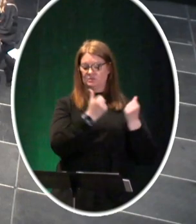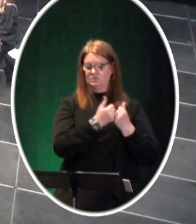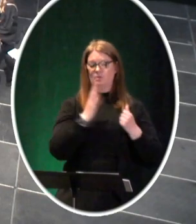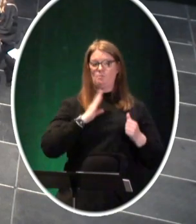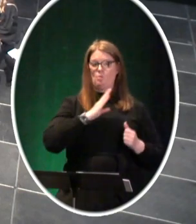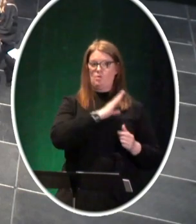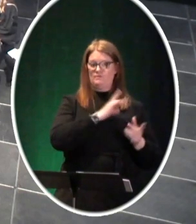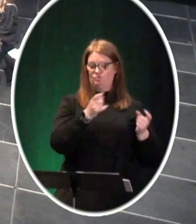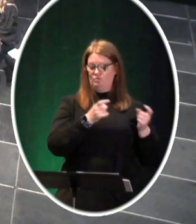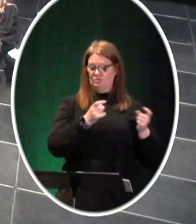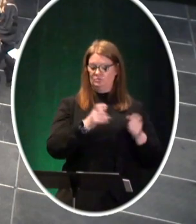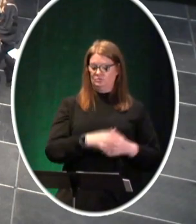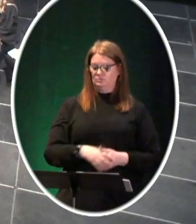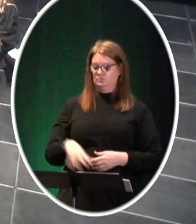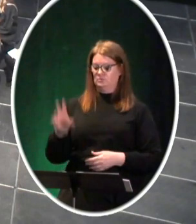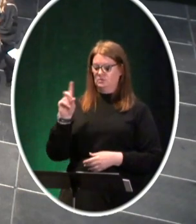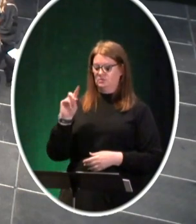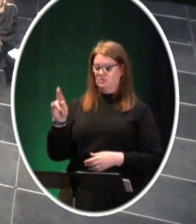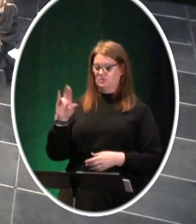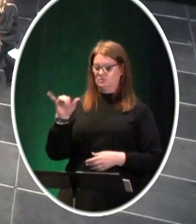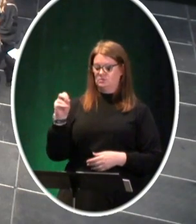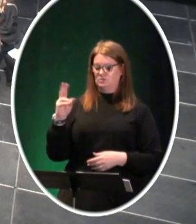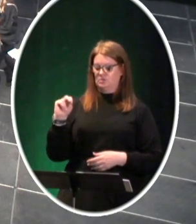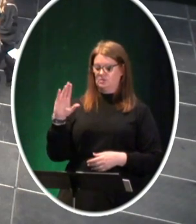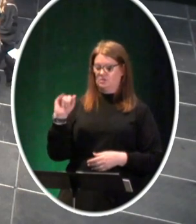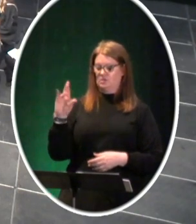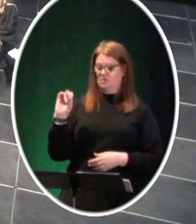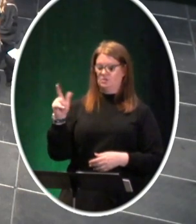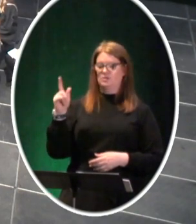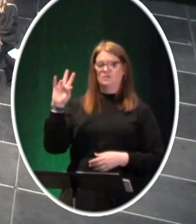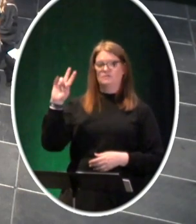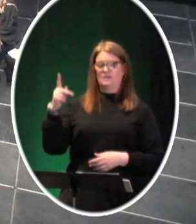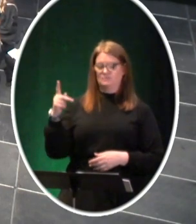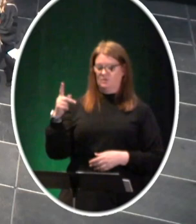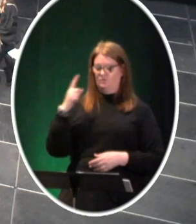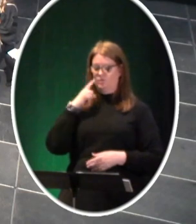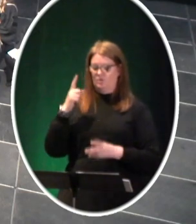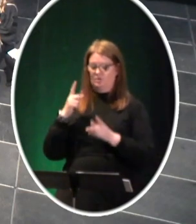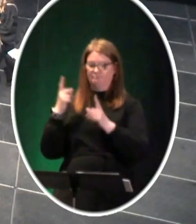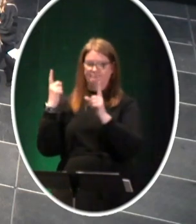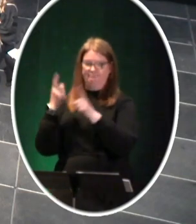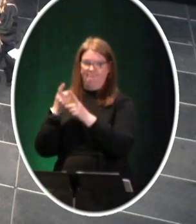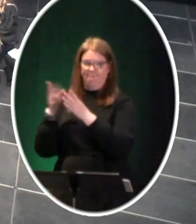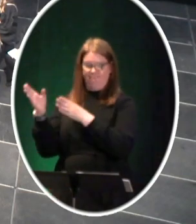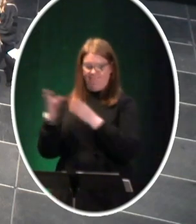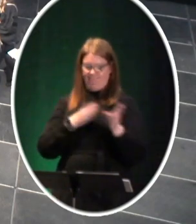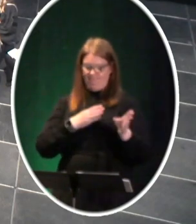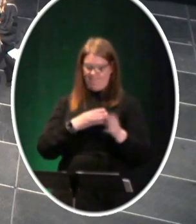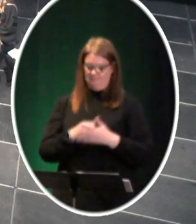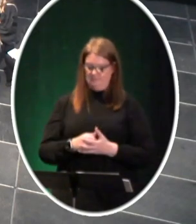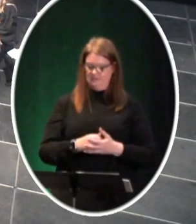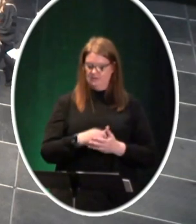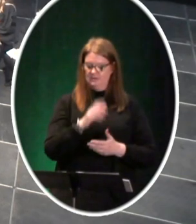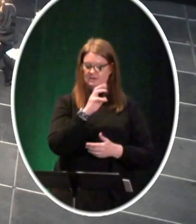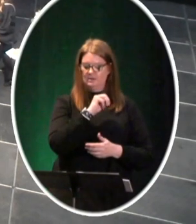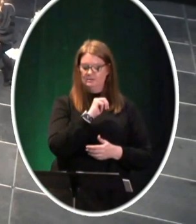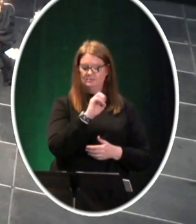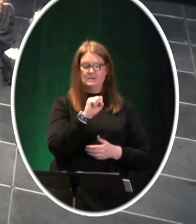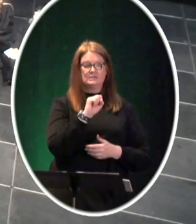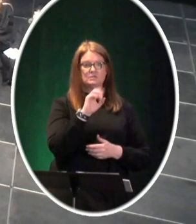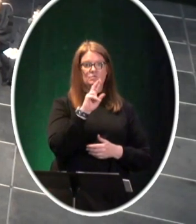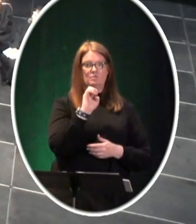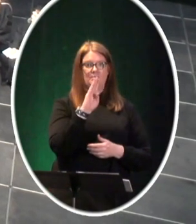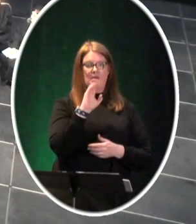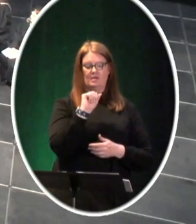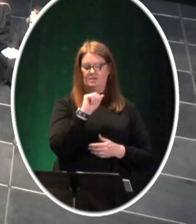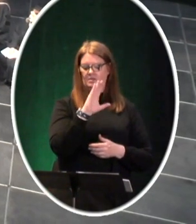Directors. Dr. John Carroll, Vice President for Strategic Initiatives. Ms.